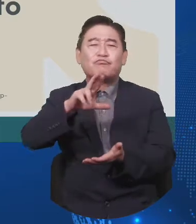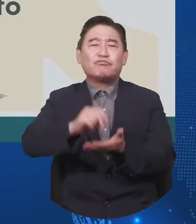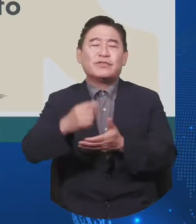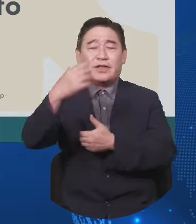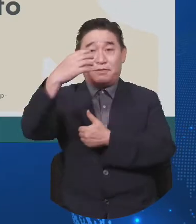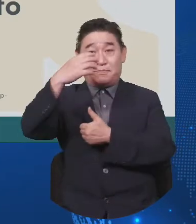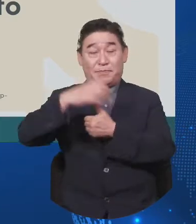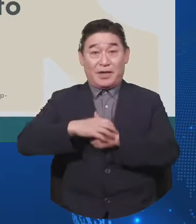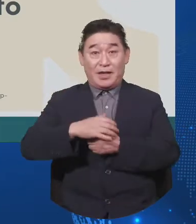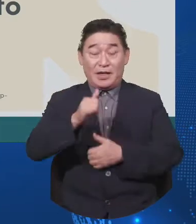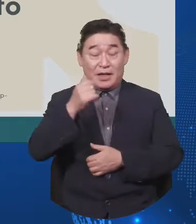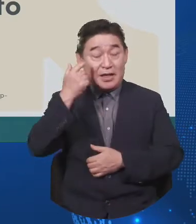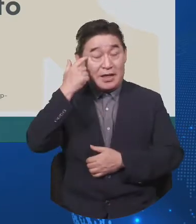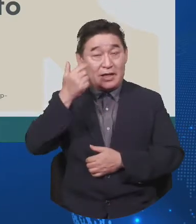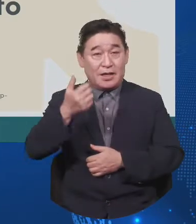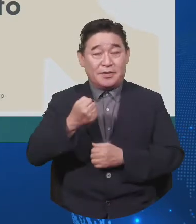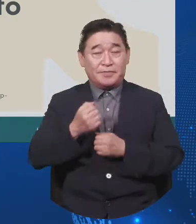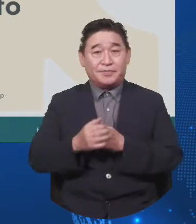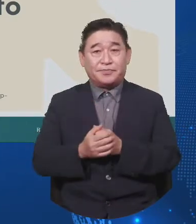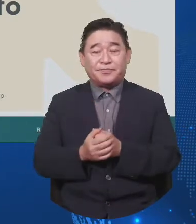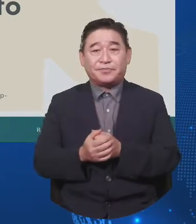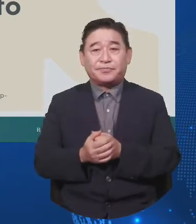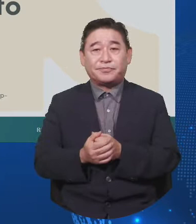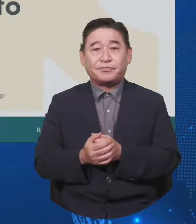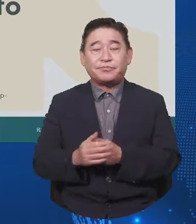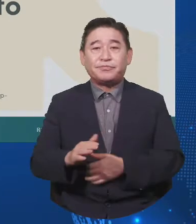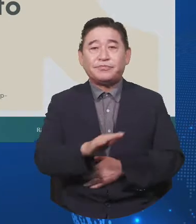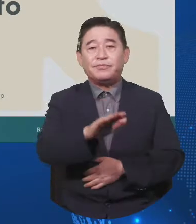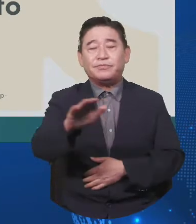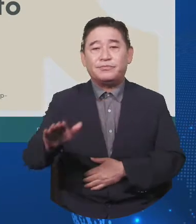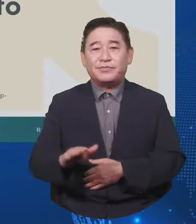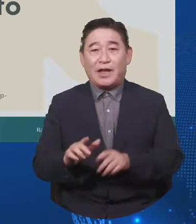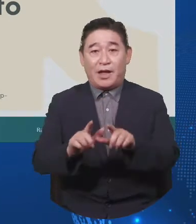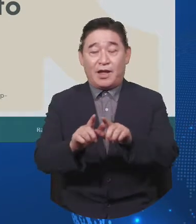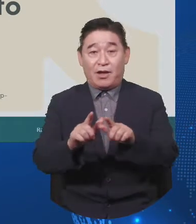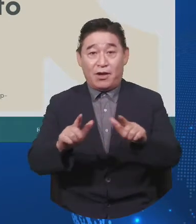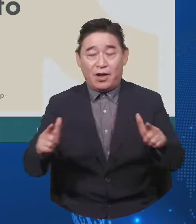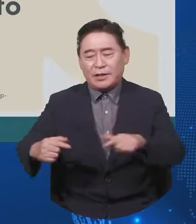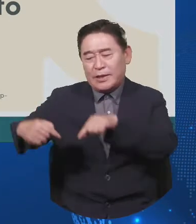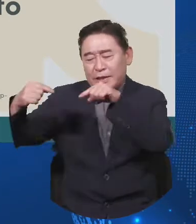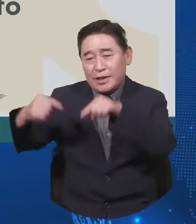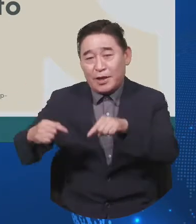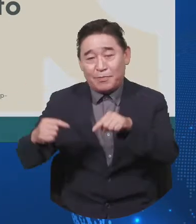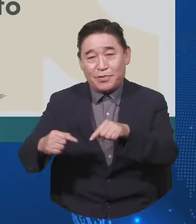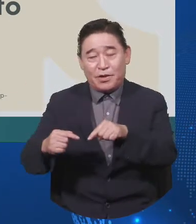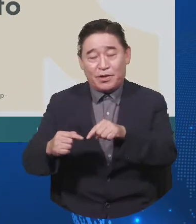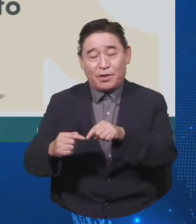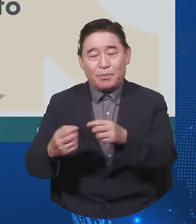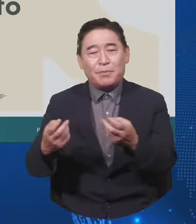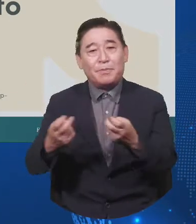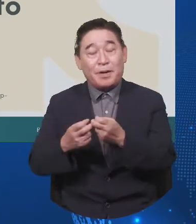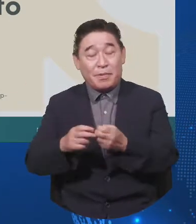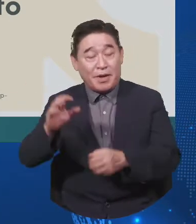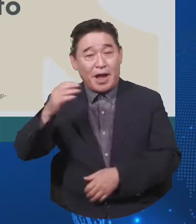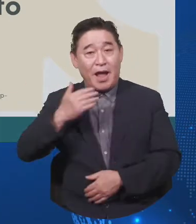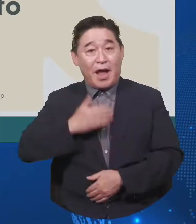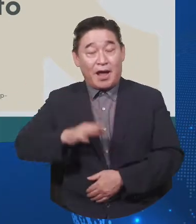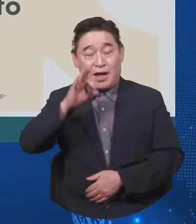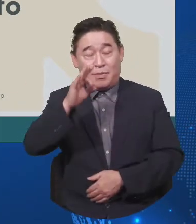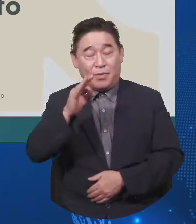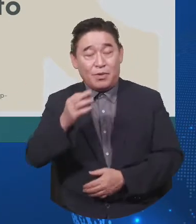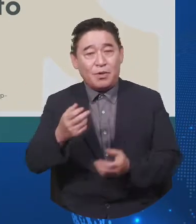To do so, we reviewed a range of cooperation modalities, focusing on financial resources, technical and